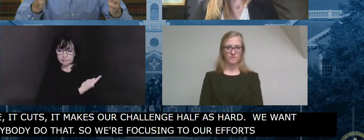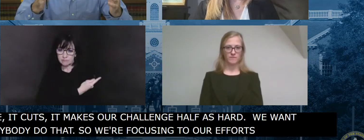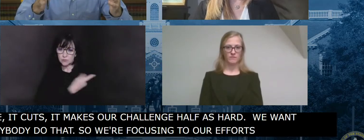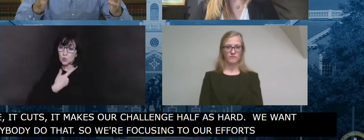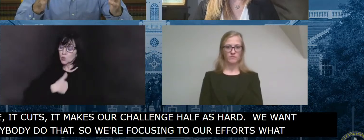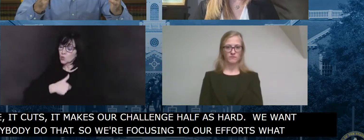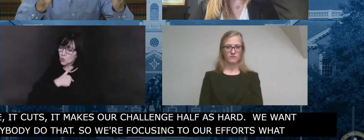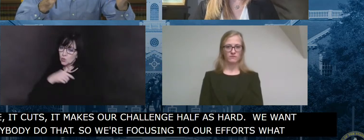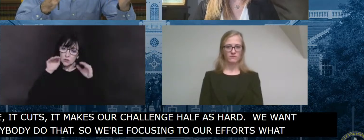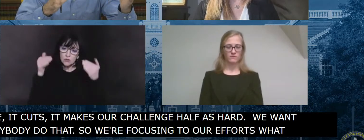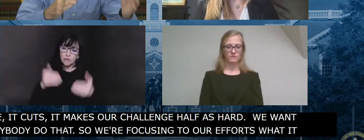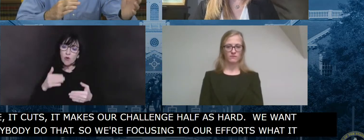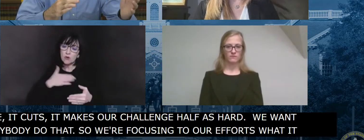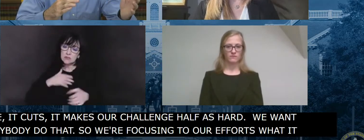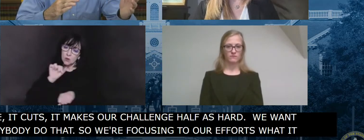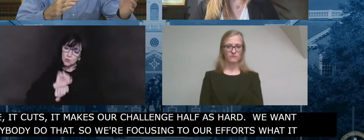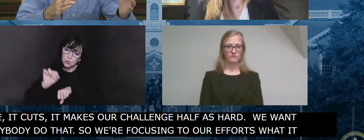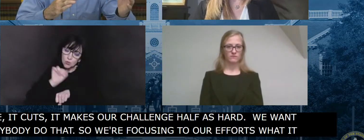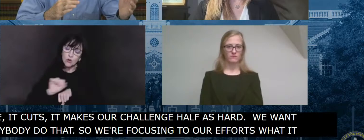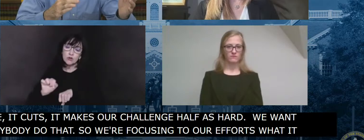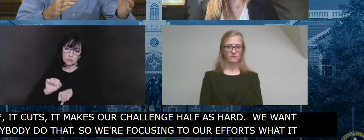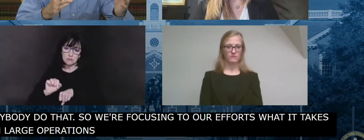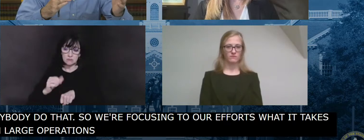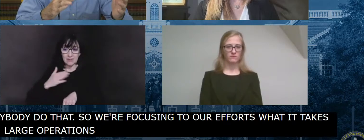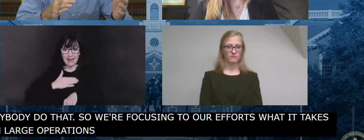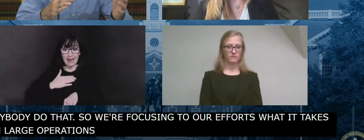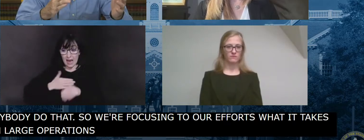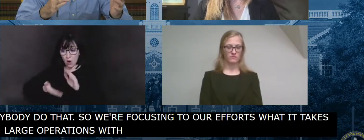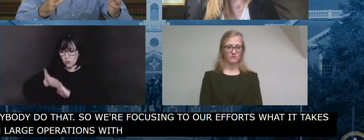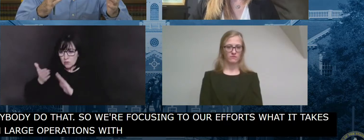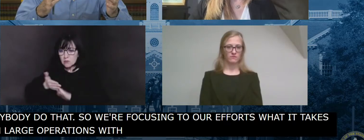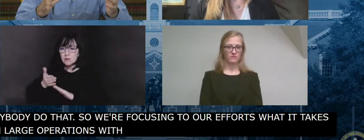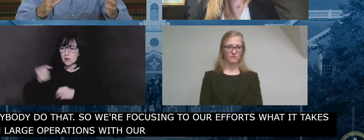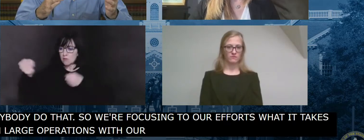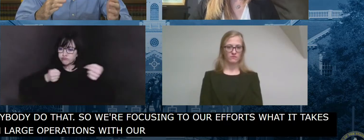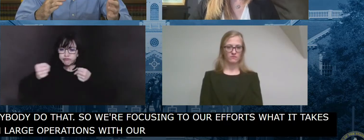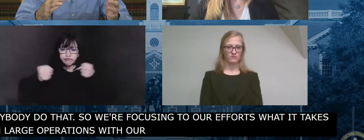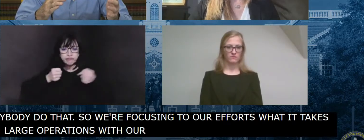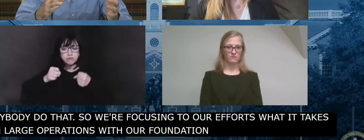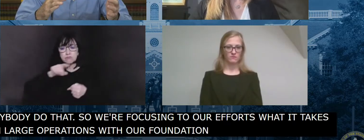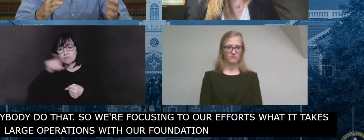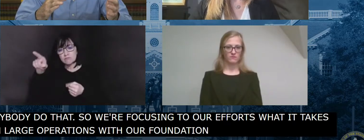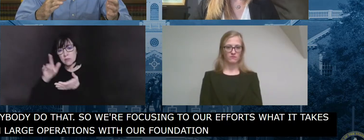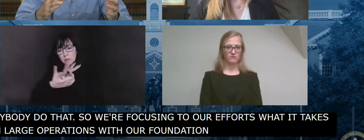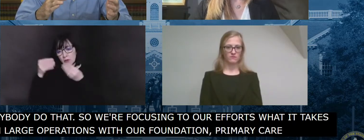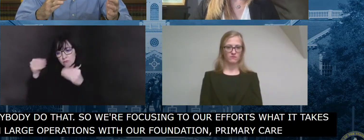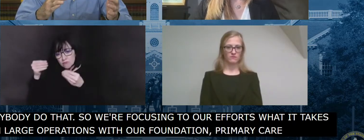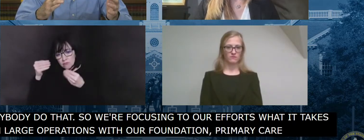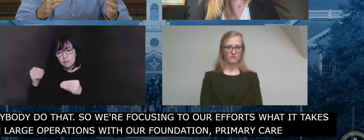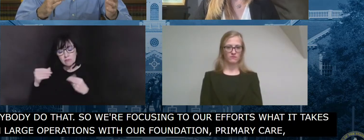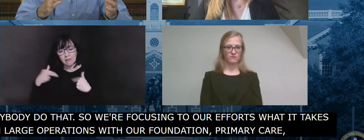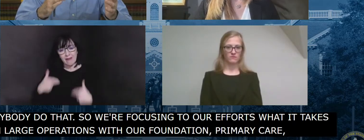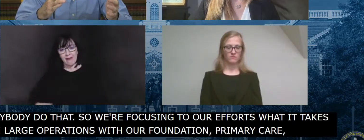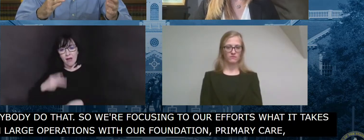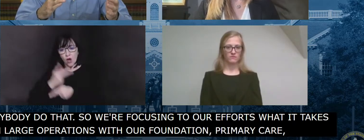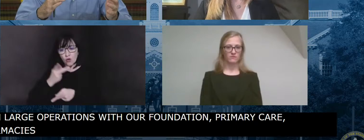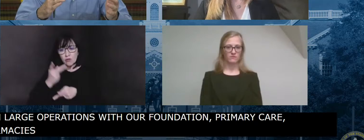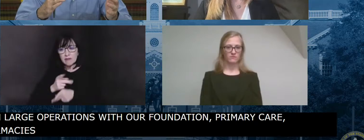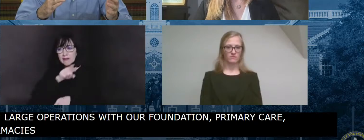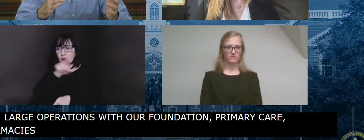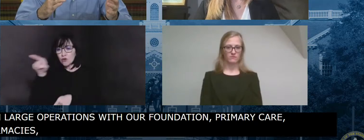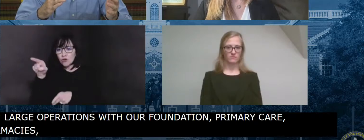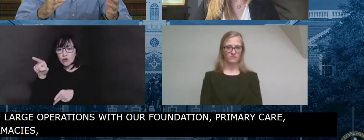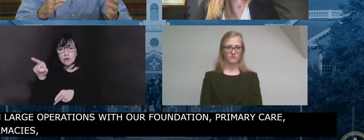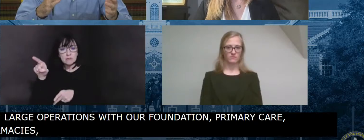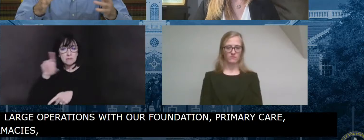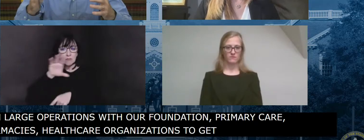large operations, with our foundation, primary care, pharmacies, healthcare organizations, to get as many people through